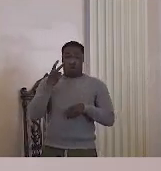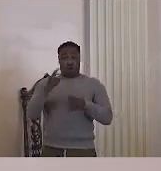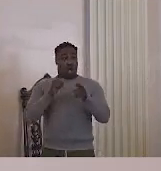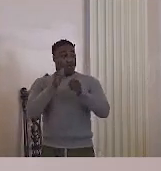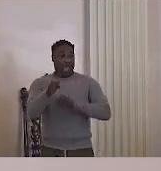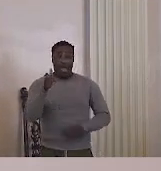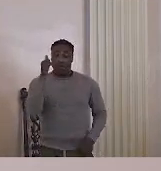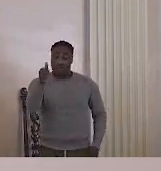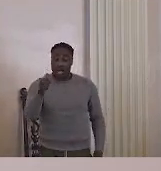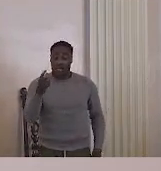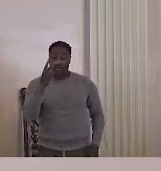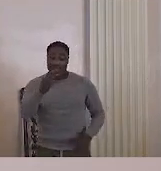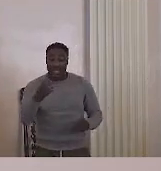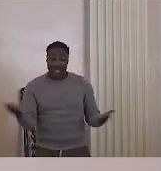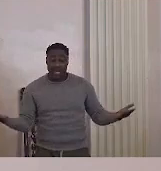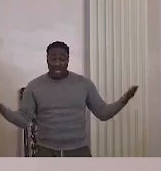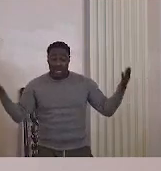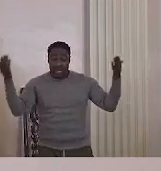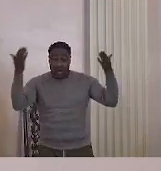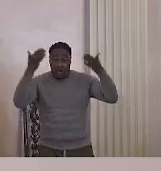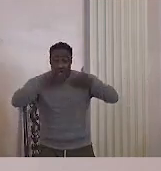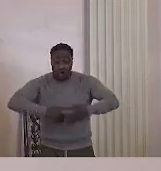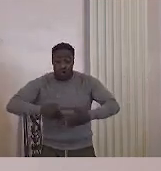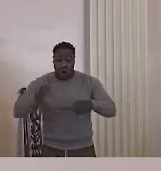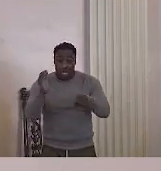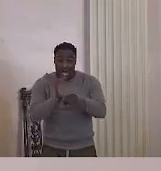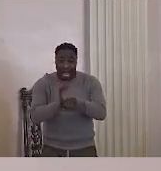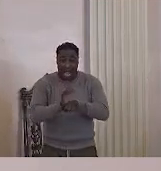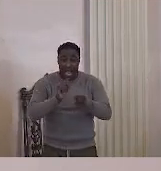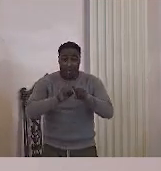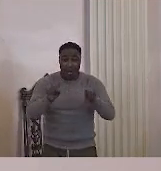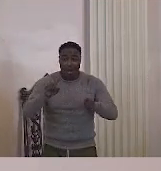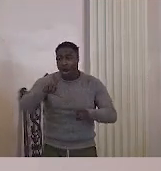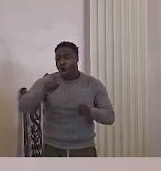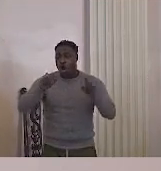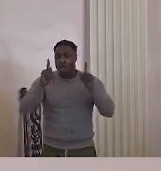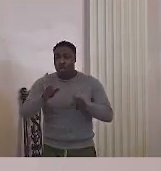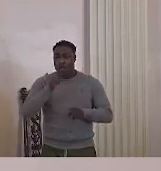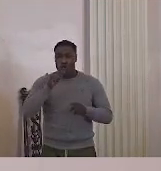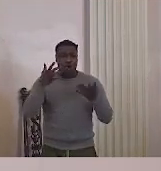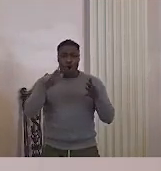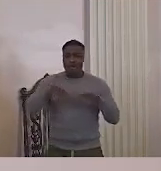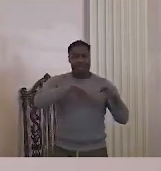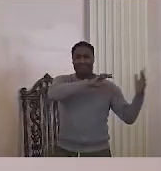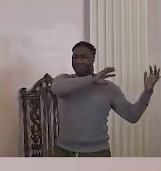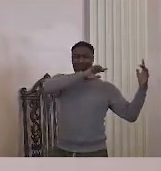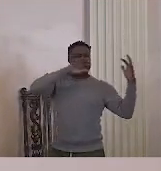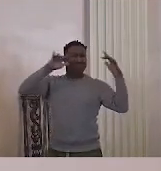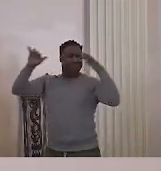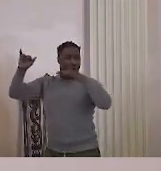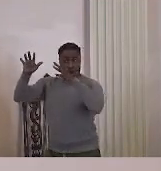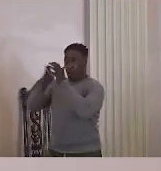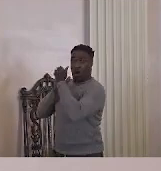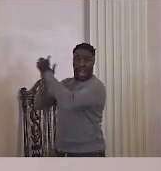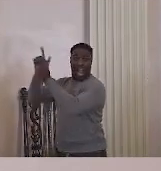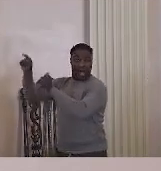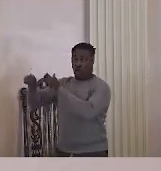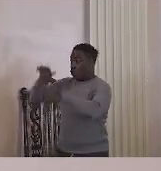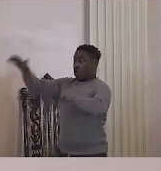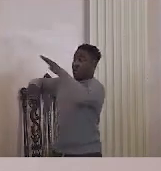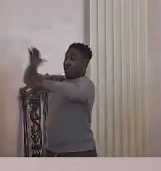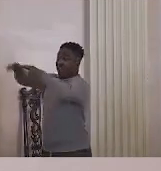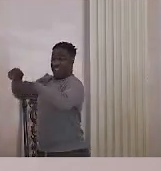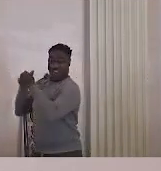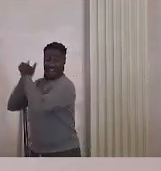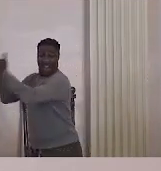see a dark night, but there are others who have flown ahead to guide you. Those that